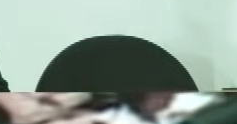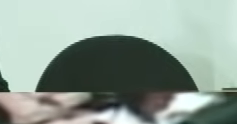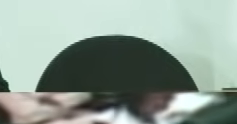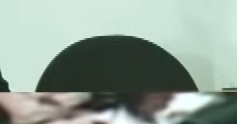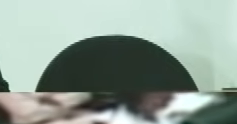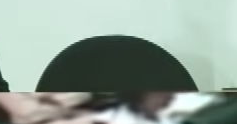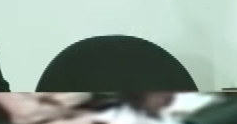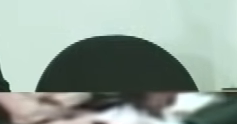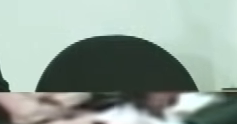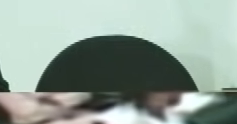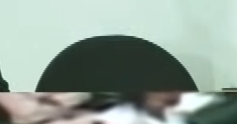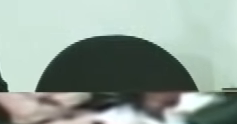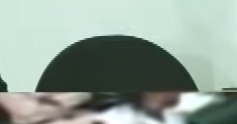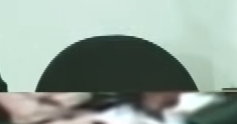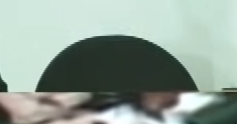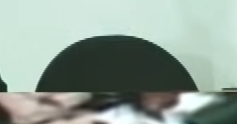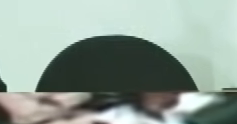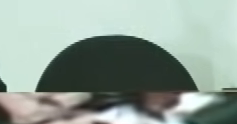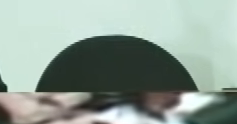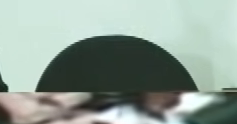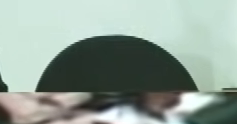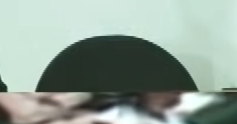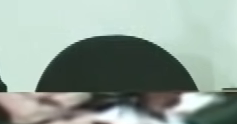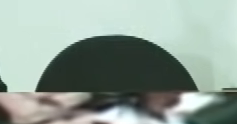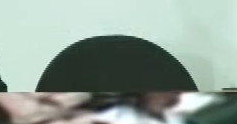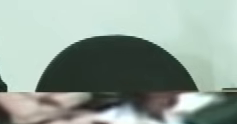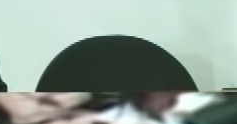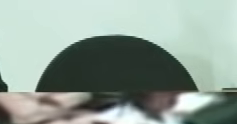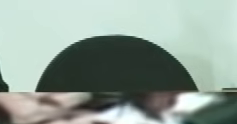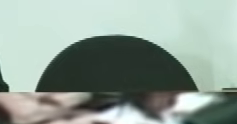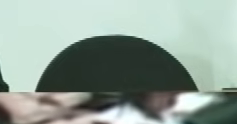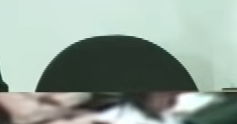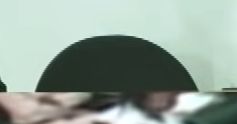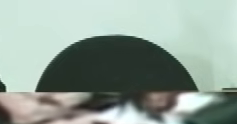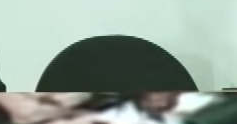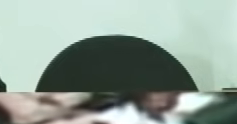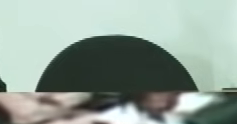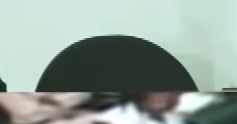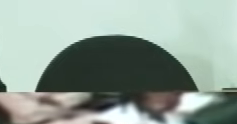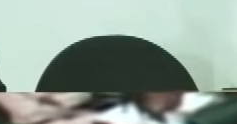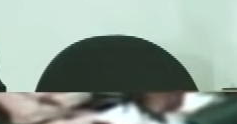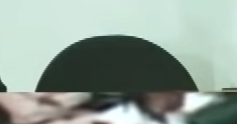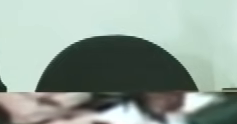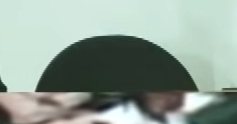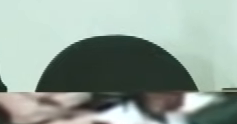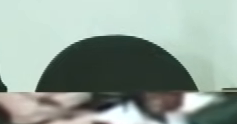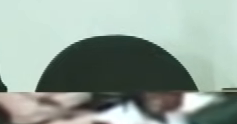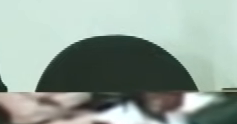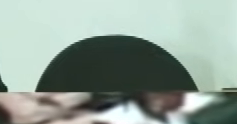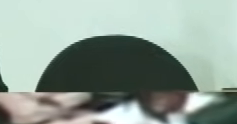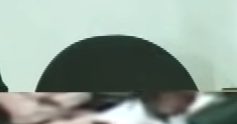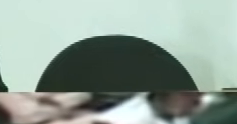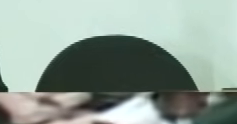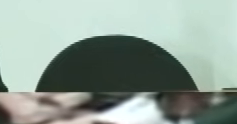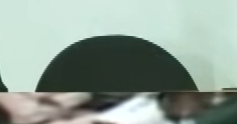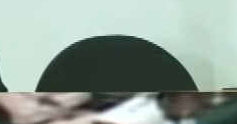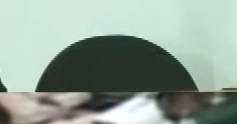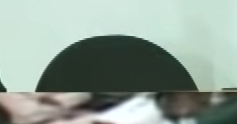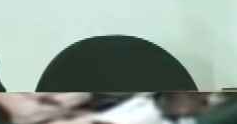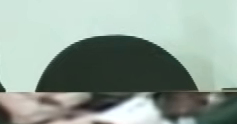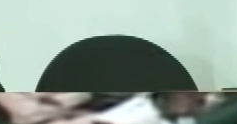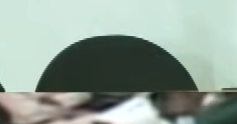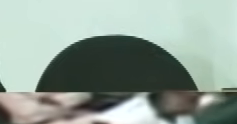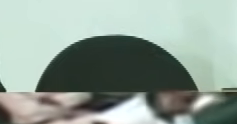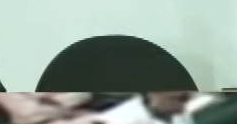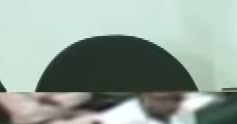enable the member to continue her speech to its conclusion, notwithstanding the time limit on speeches.